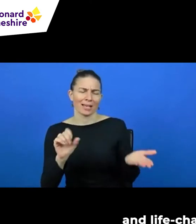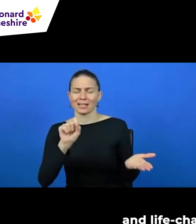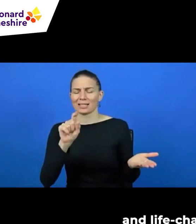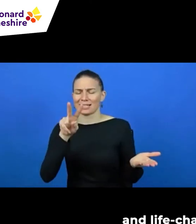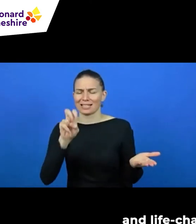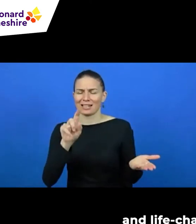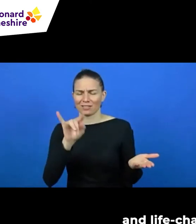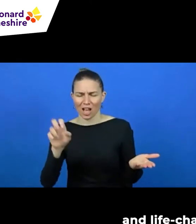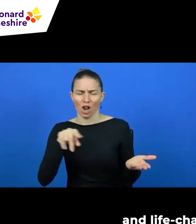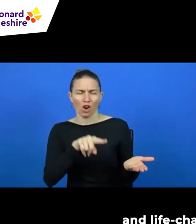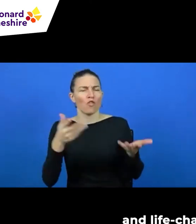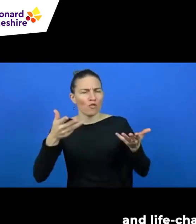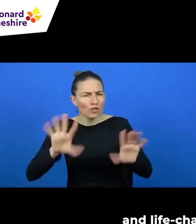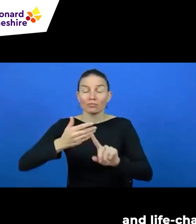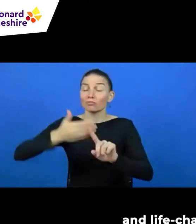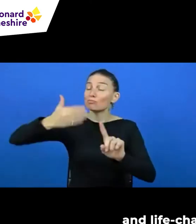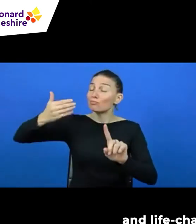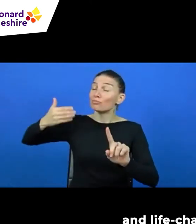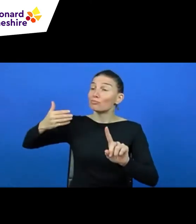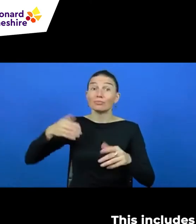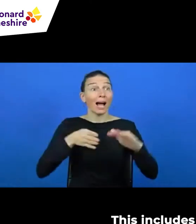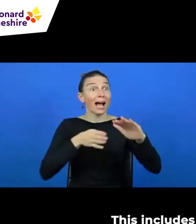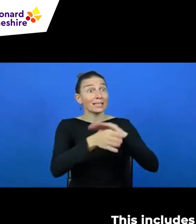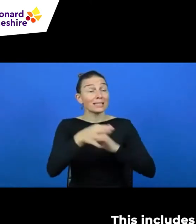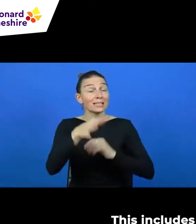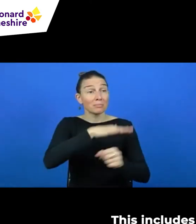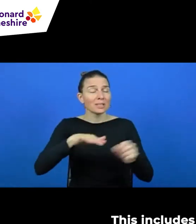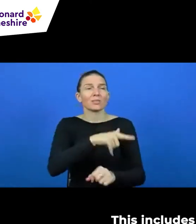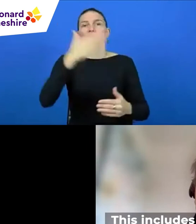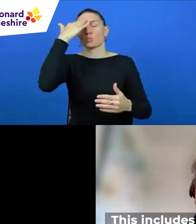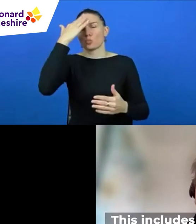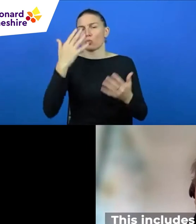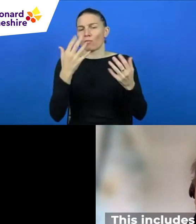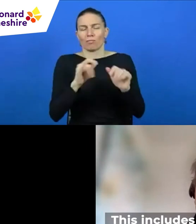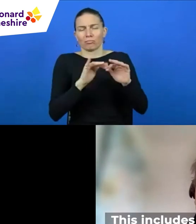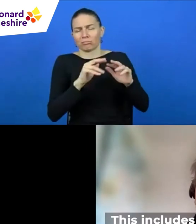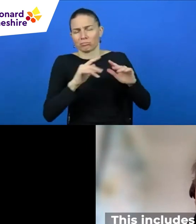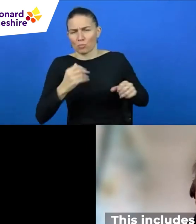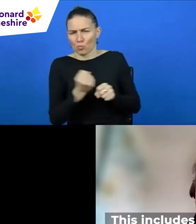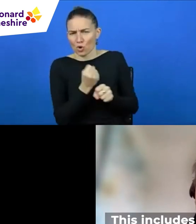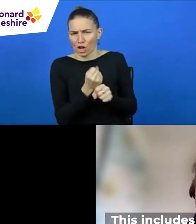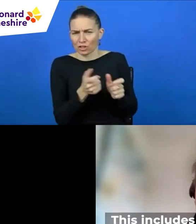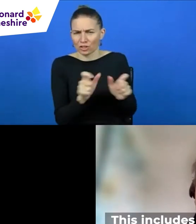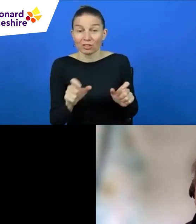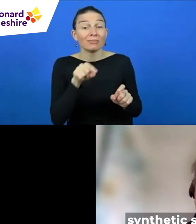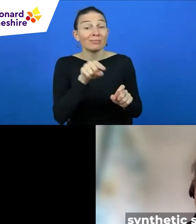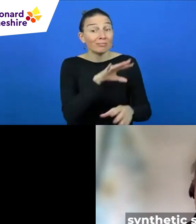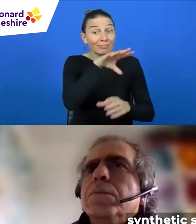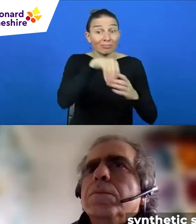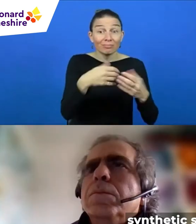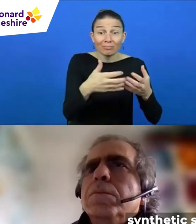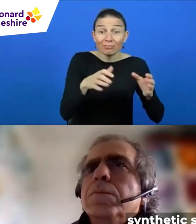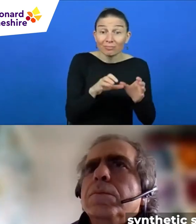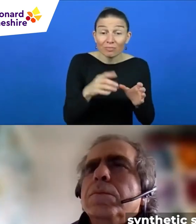and life-changing products in the accessibility arena. This includes leading the team that developed groundbreaking